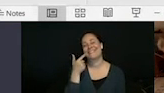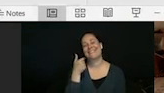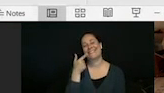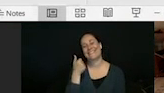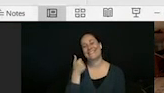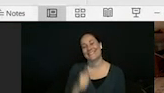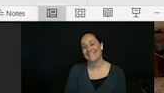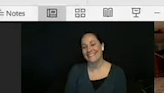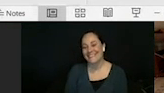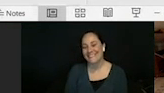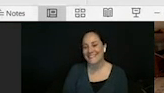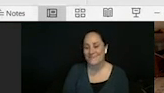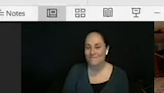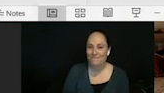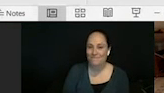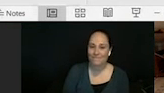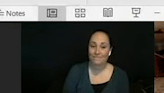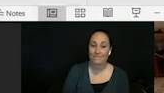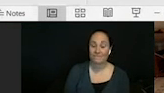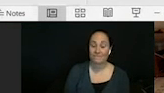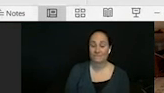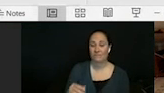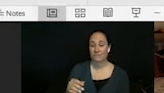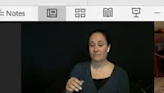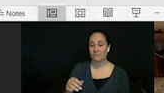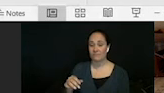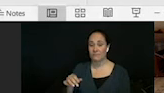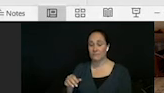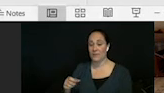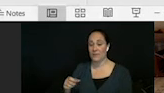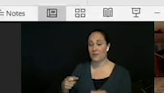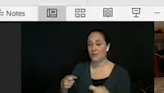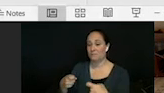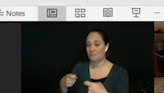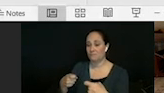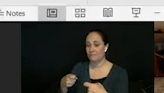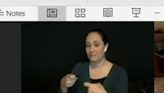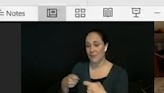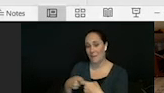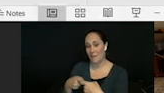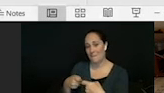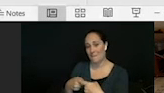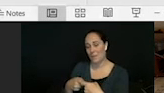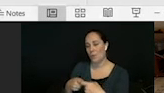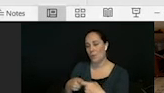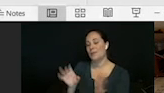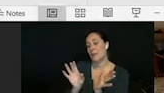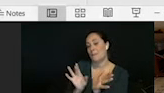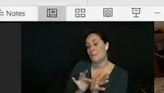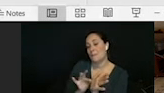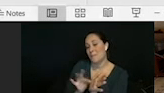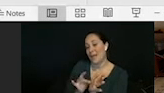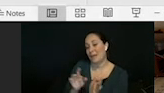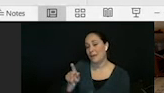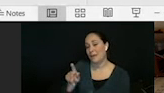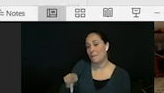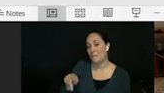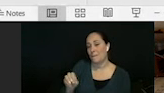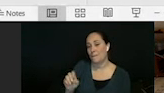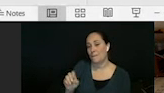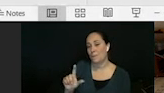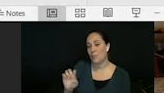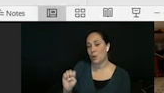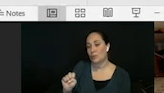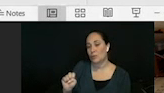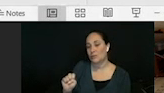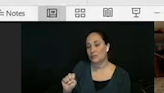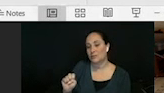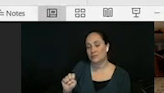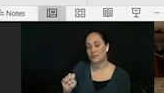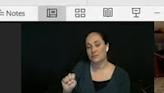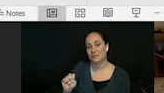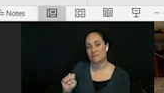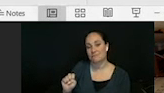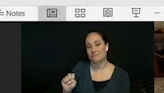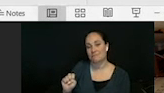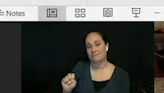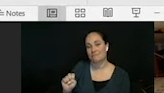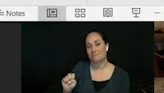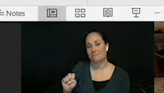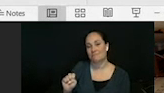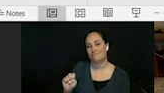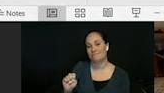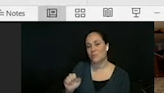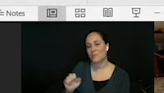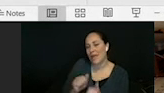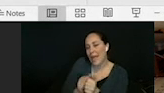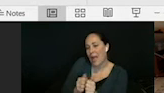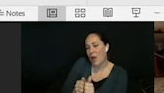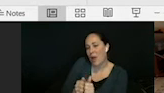So magnets have dipoles, and this particular magnet, I'm going to go back to sharing my screen. The way this works, and it's a